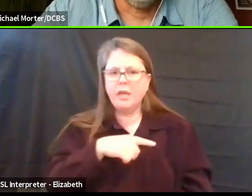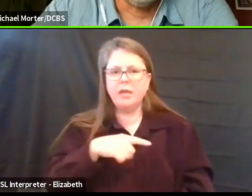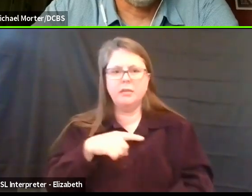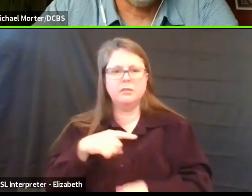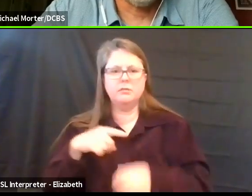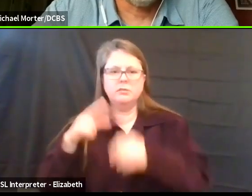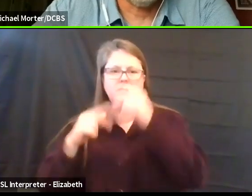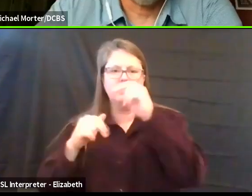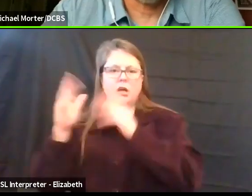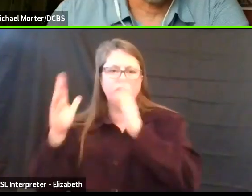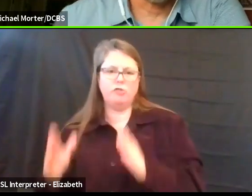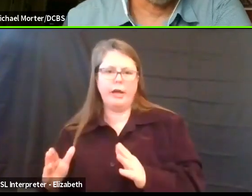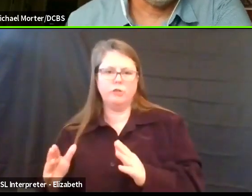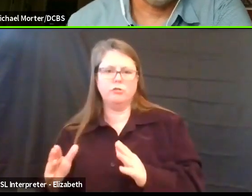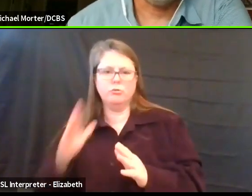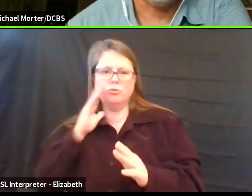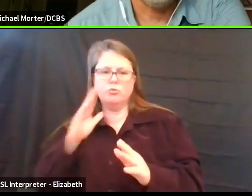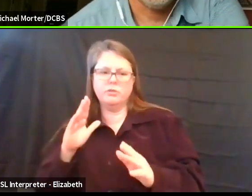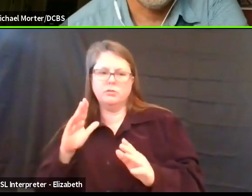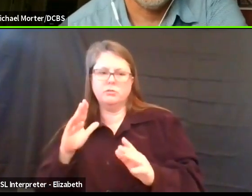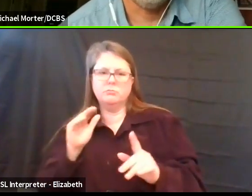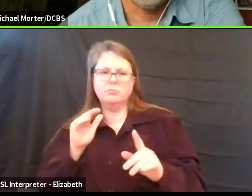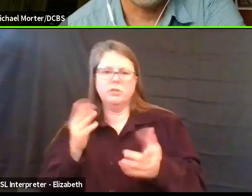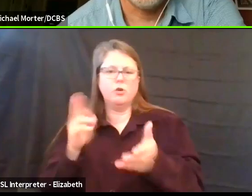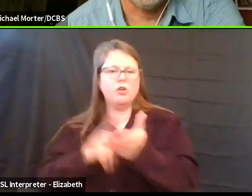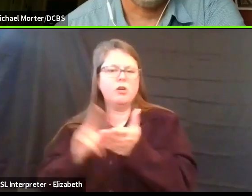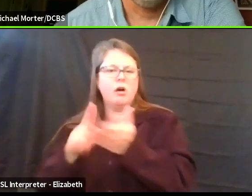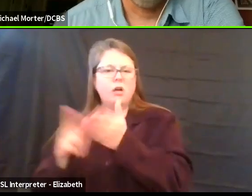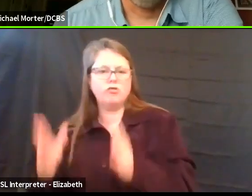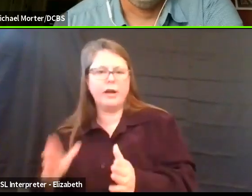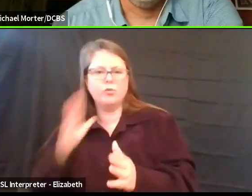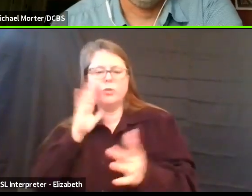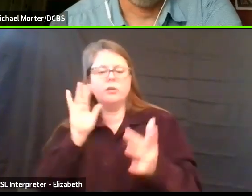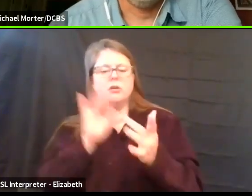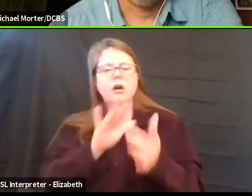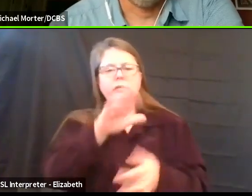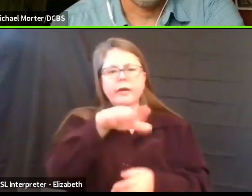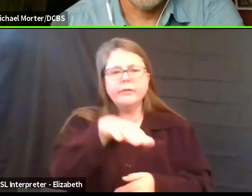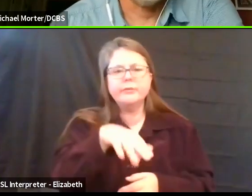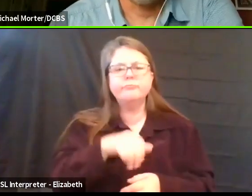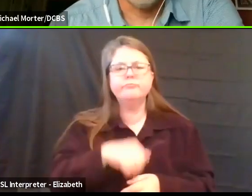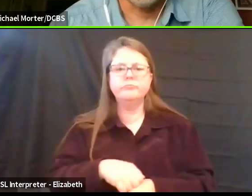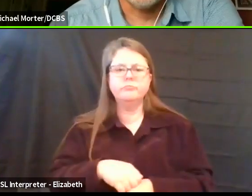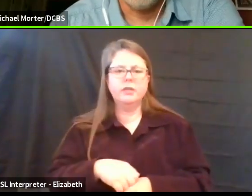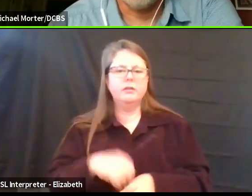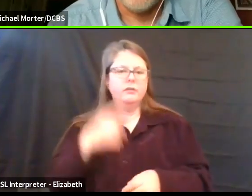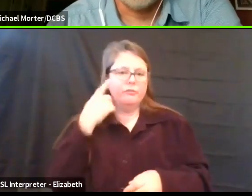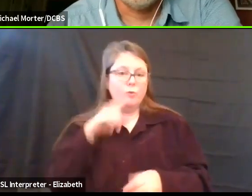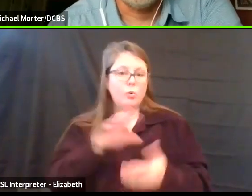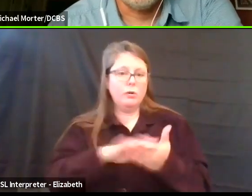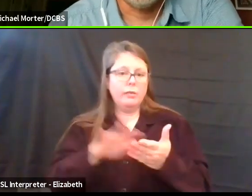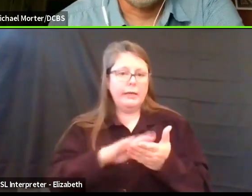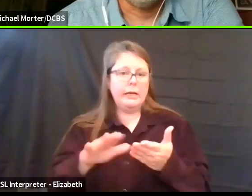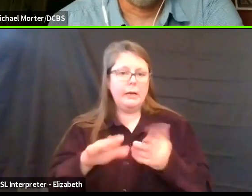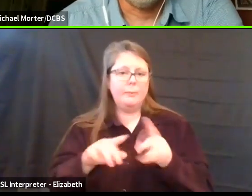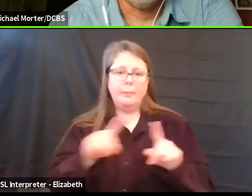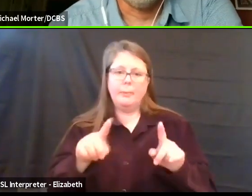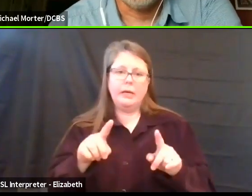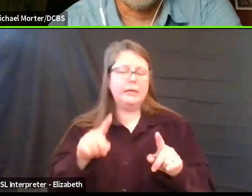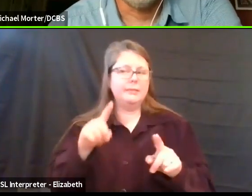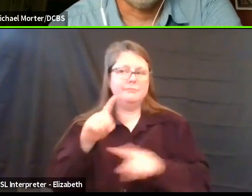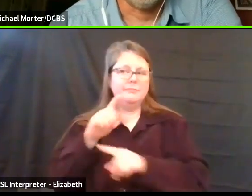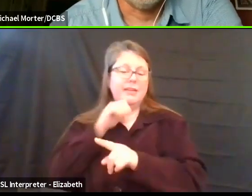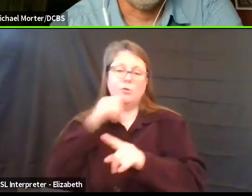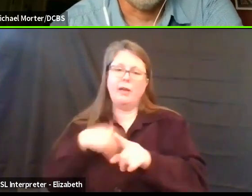appropriately licensed to do that work as well. If they're not disposing of it properly, that could be